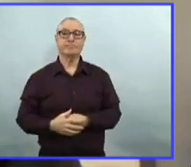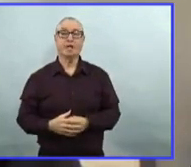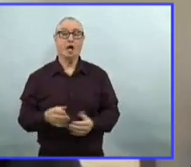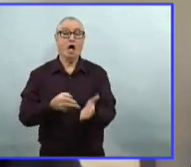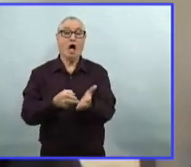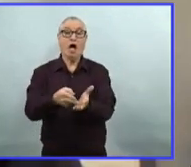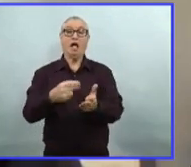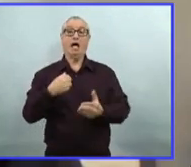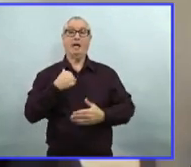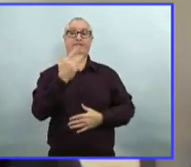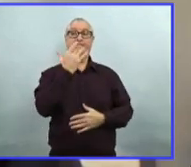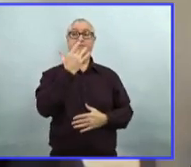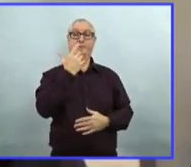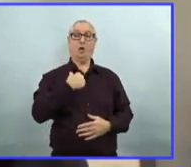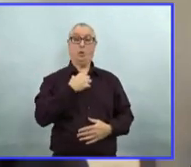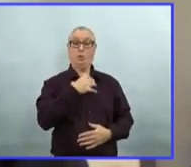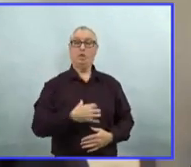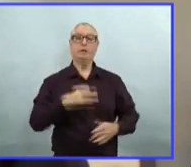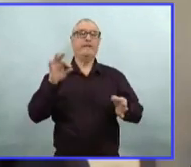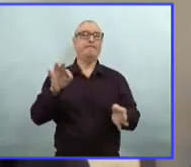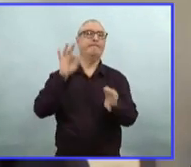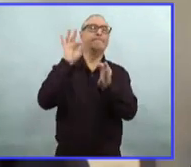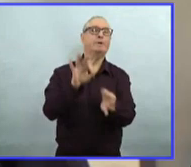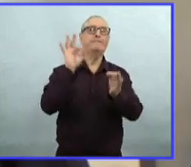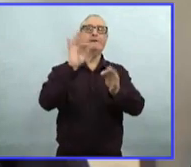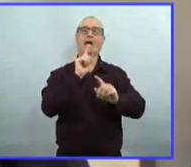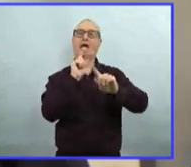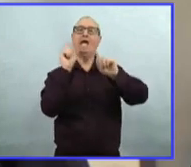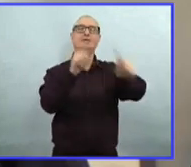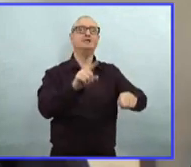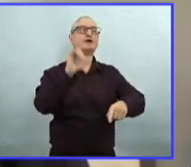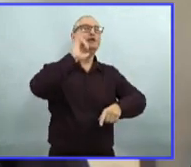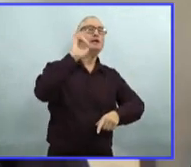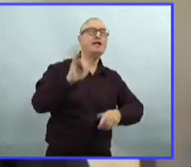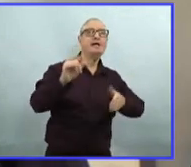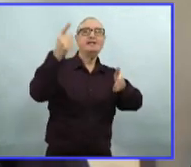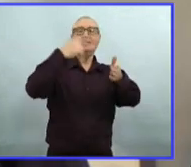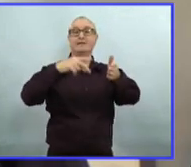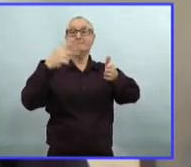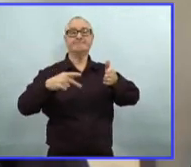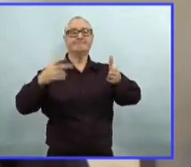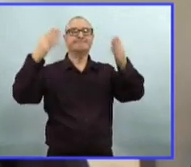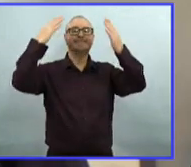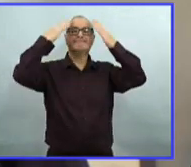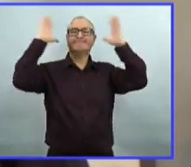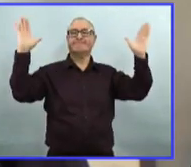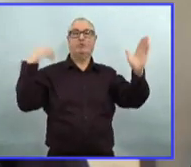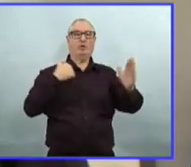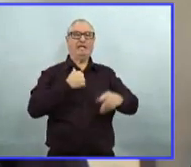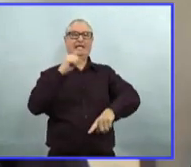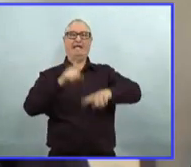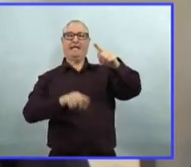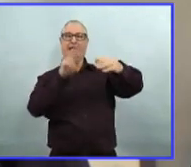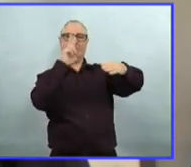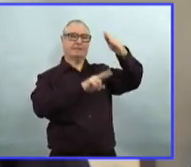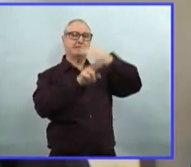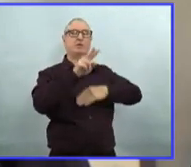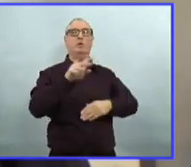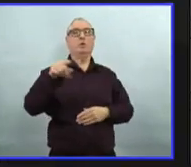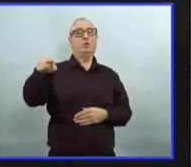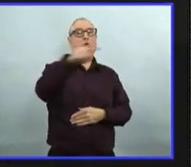just don't, and so we have to do what we can with this rapidly evolving situation.